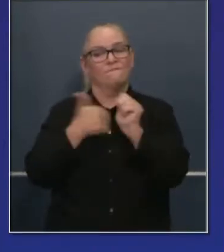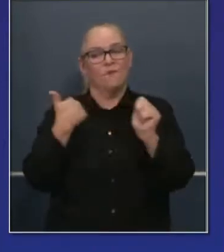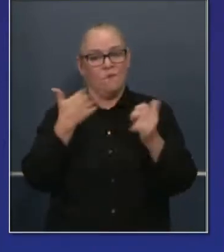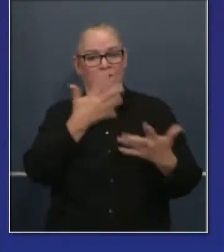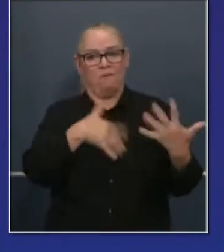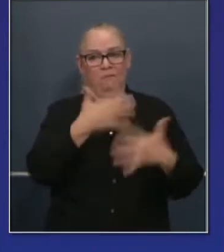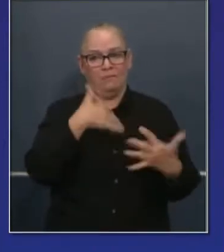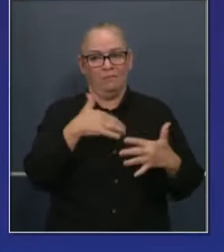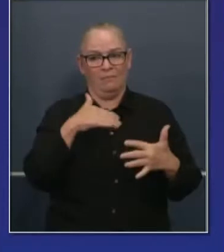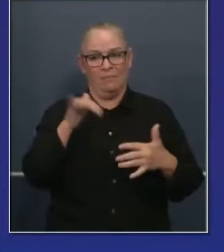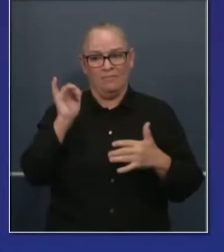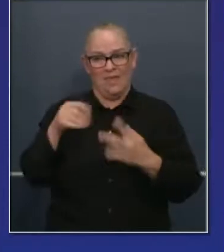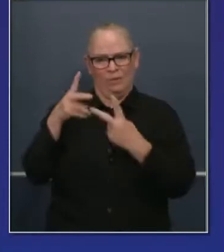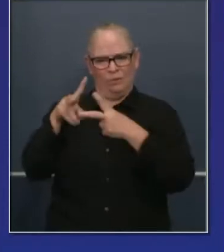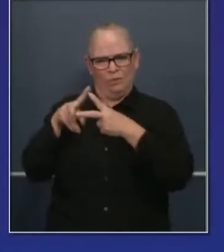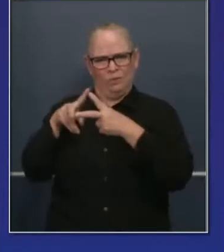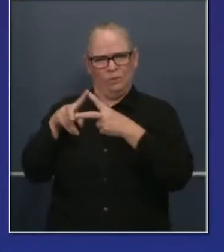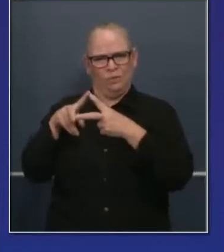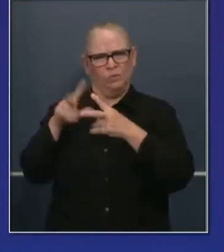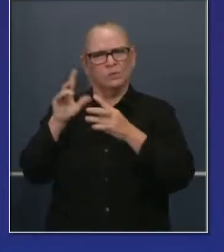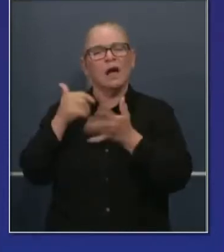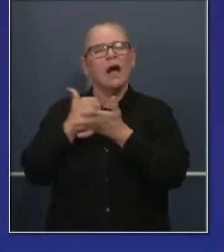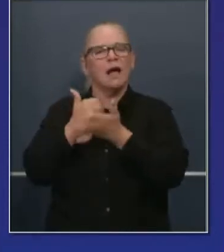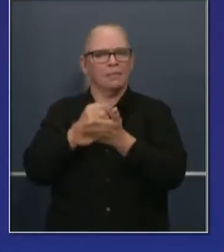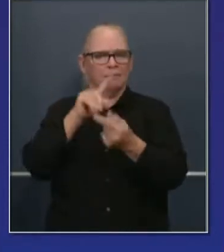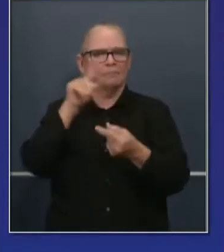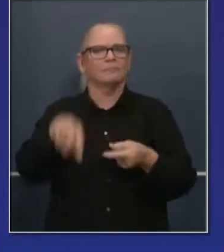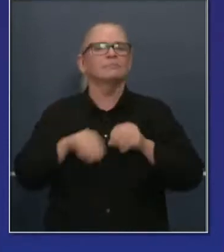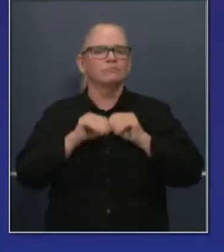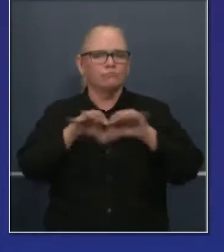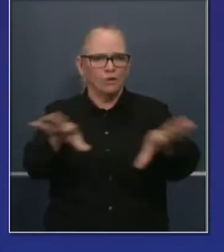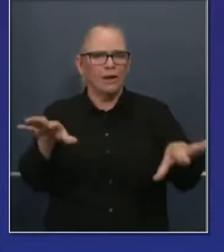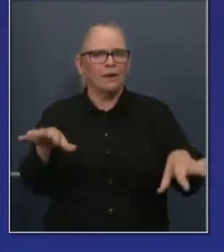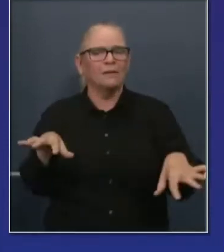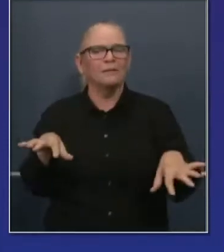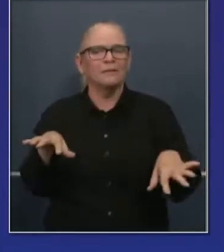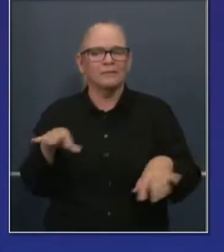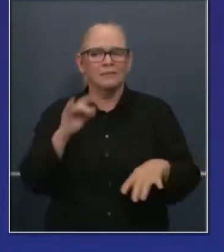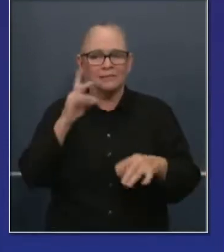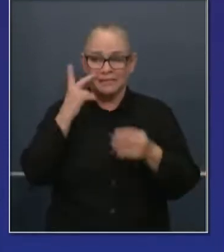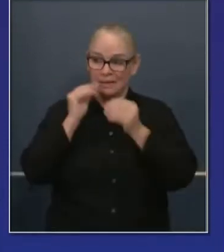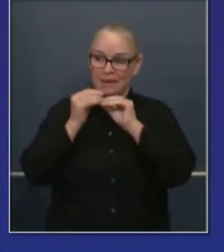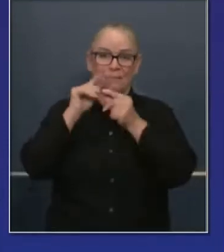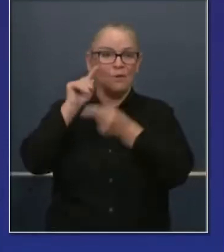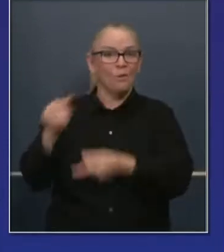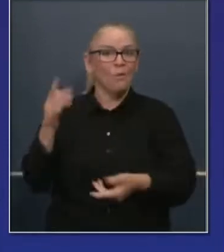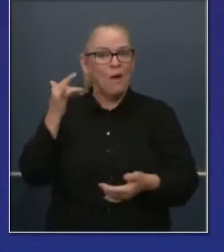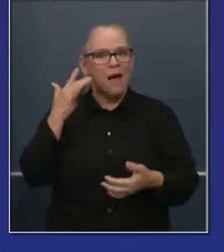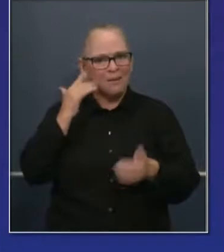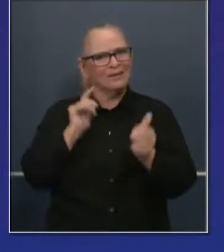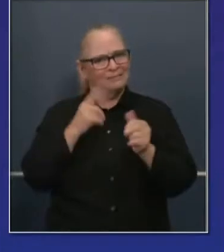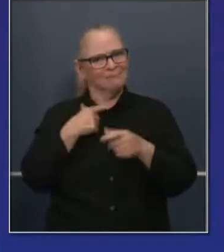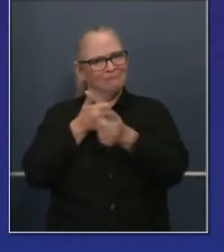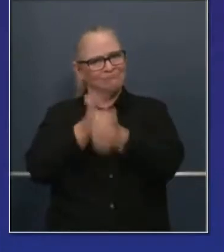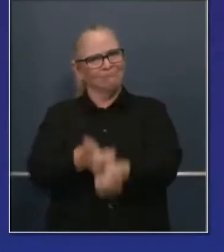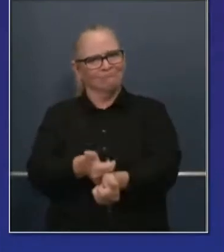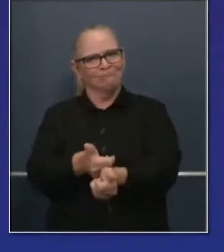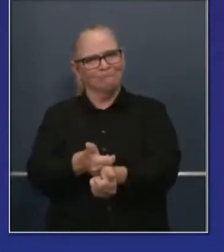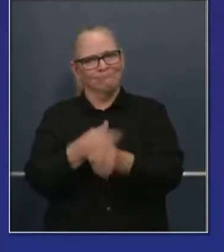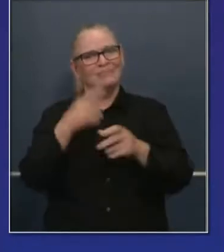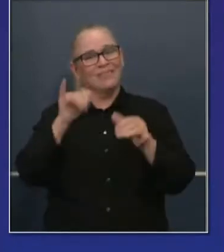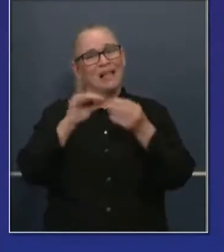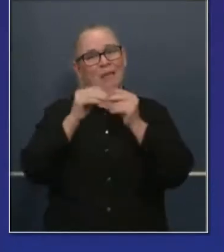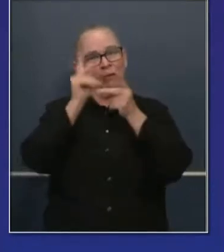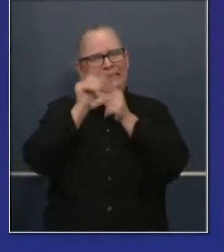us control and reduce transmission. So I look forward to continuing to give the updates, hopefully seeing these numbers continue to